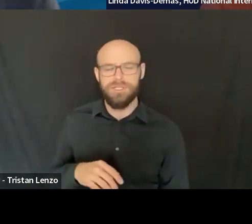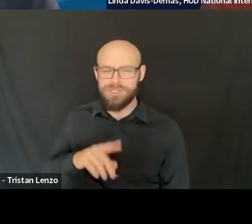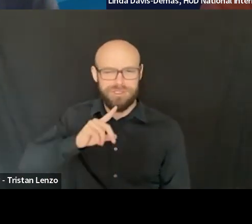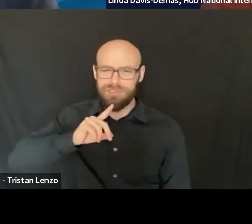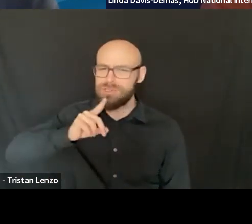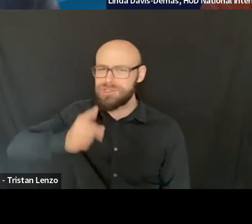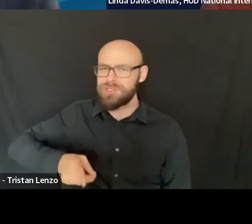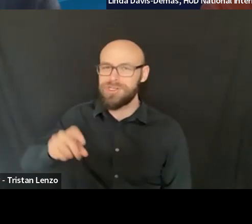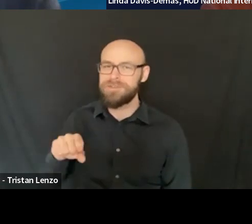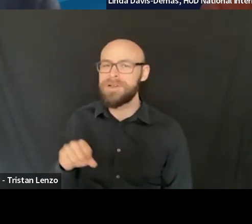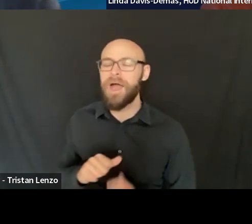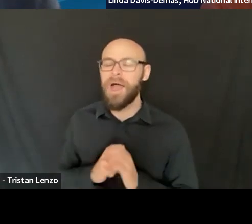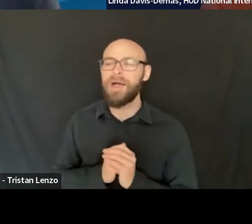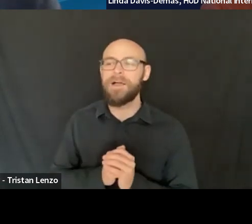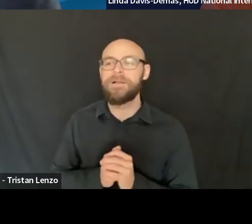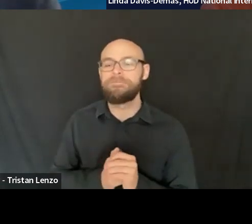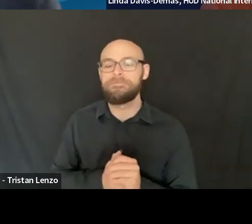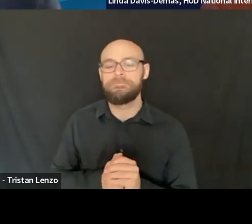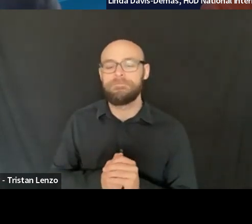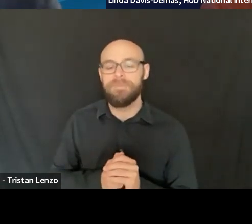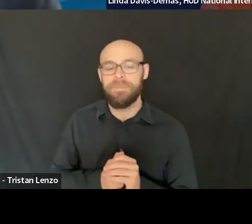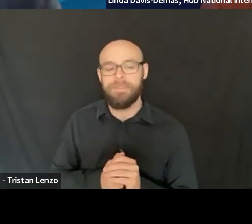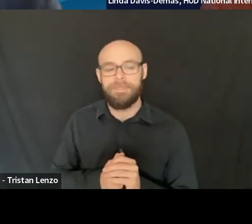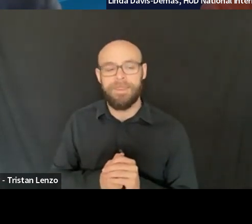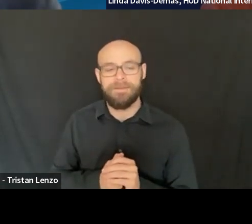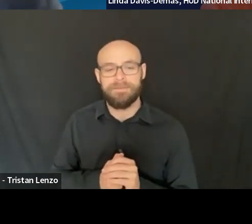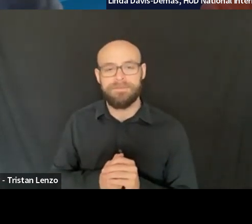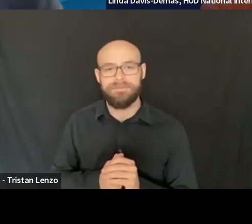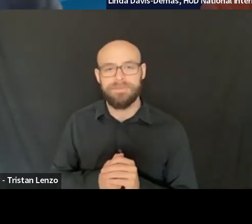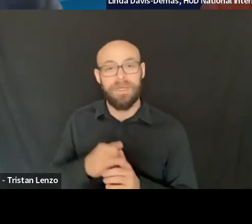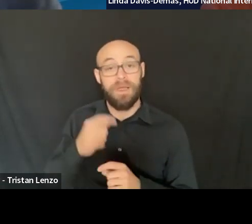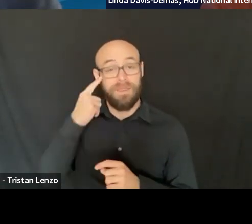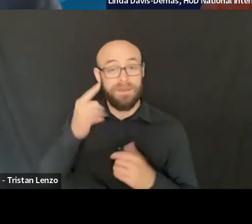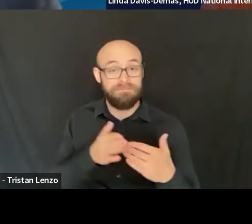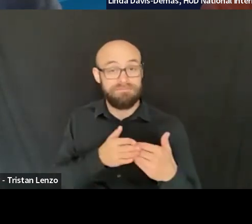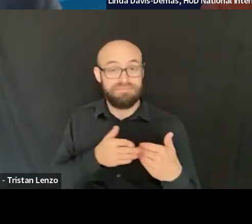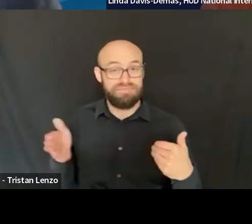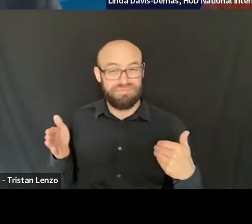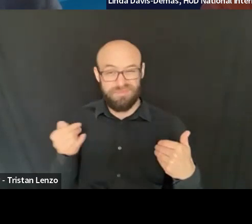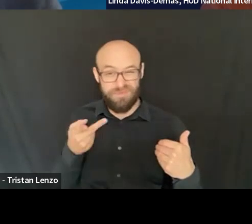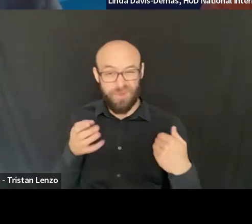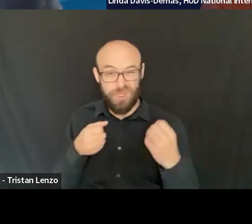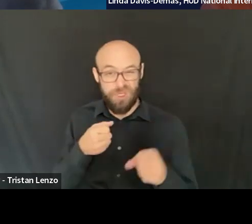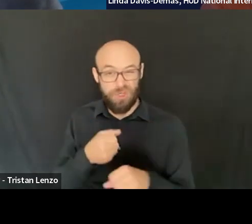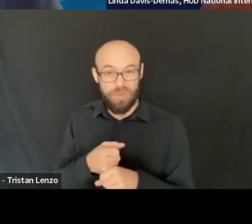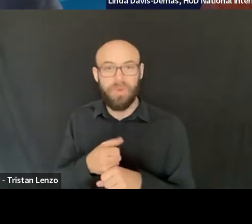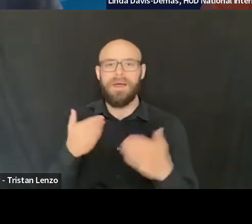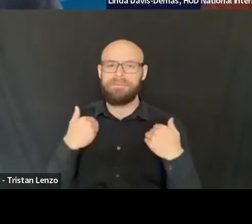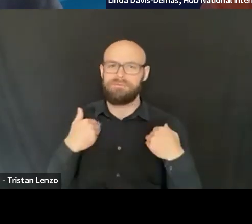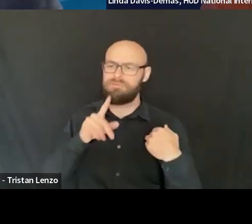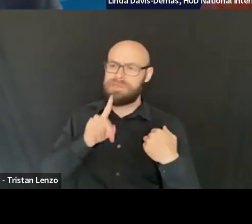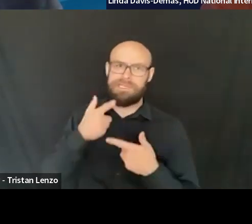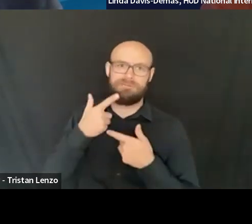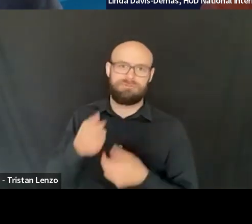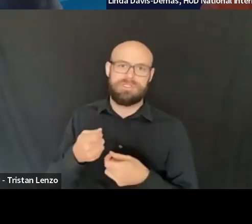Sure. I think there are going to be a lot of interesting developments over the next couple of years in